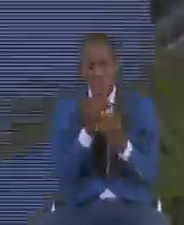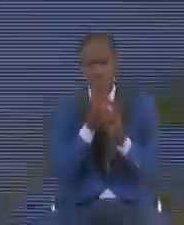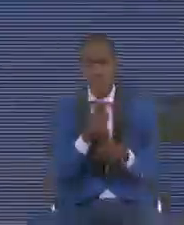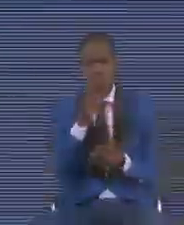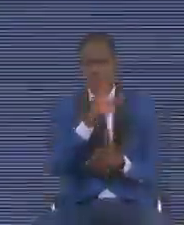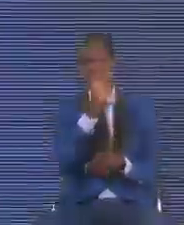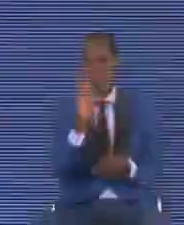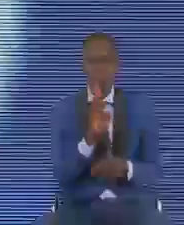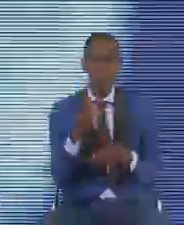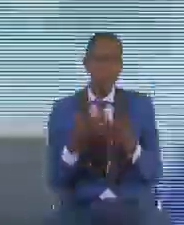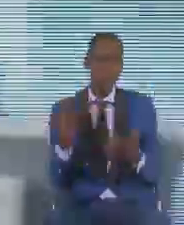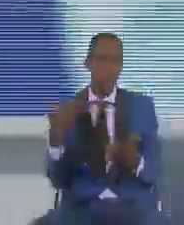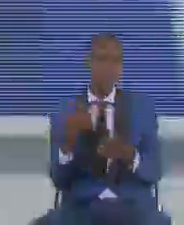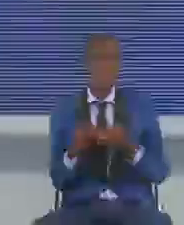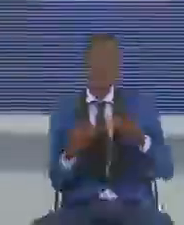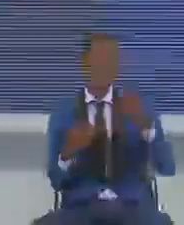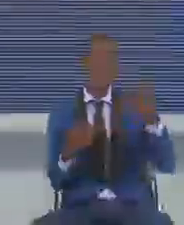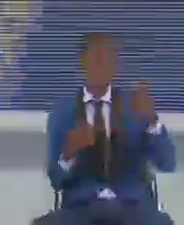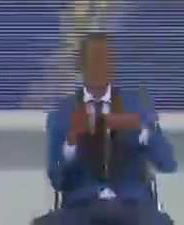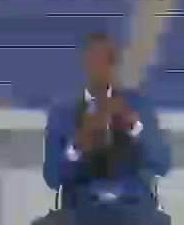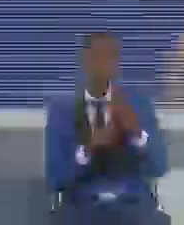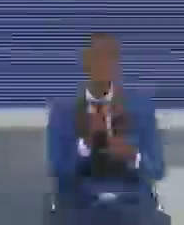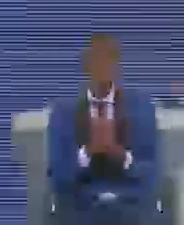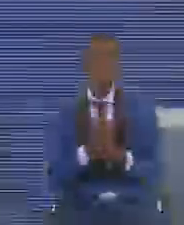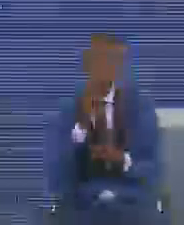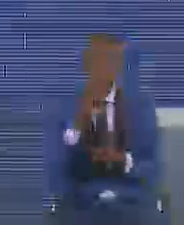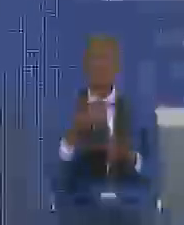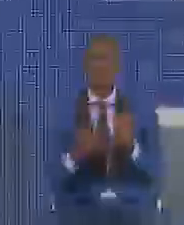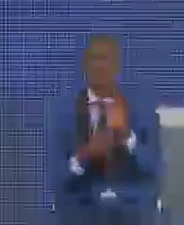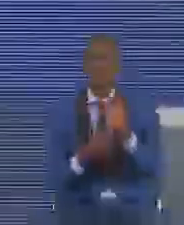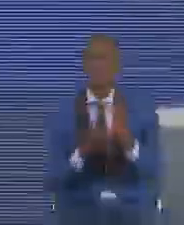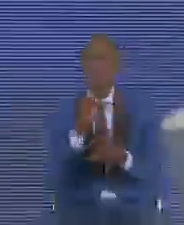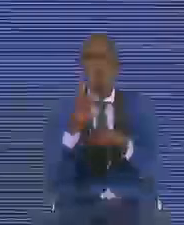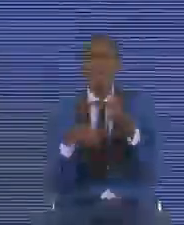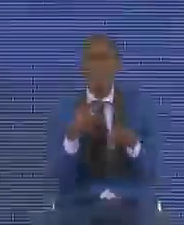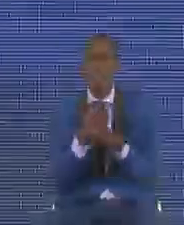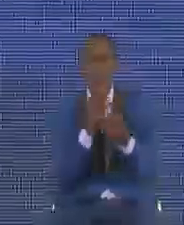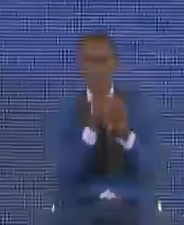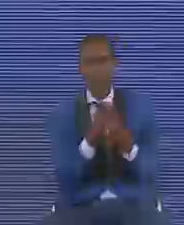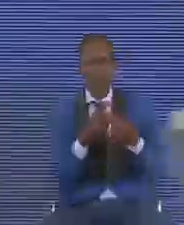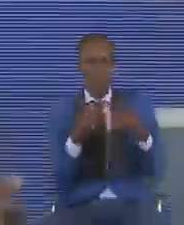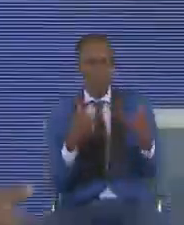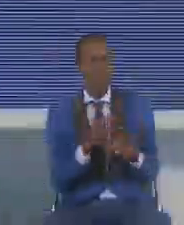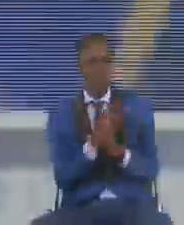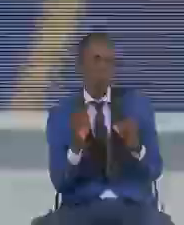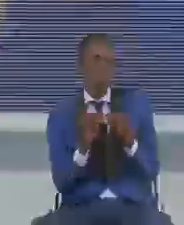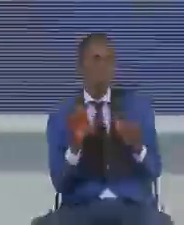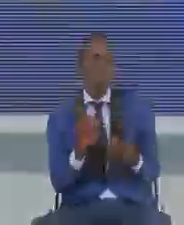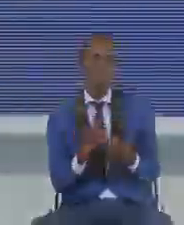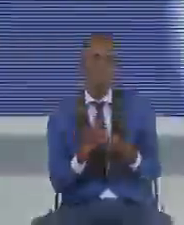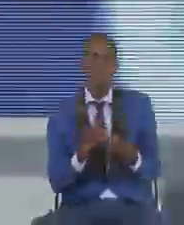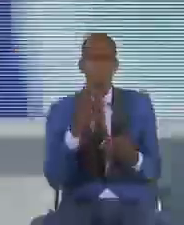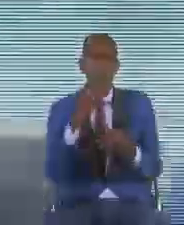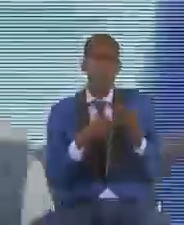10 years ago, you used to manifest this kind of gift, but no more. And then maybe for